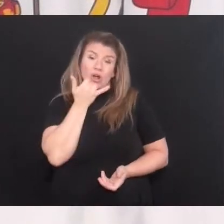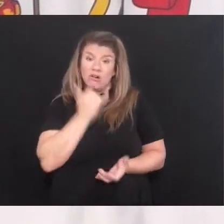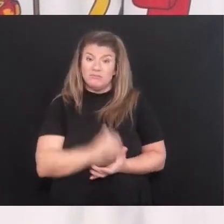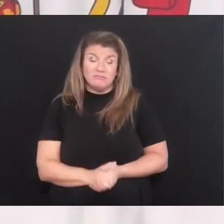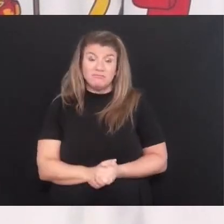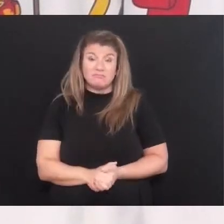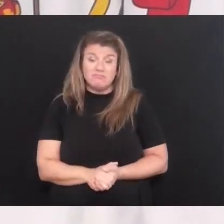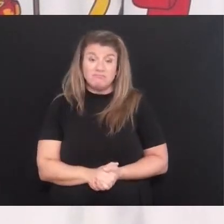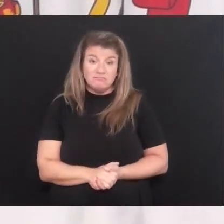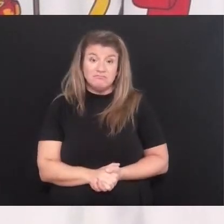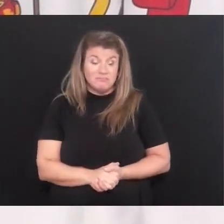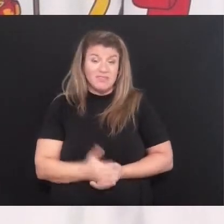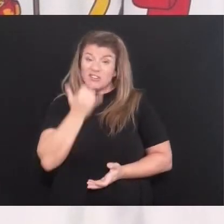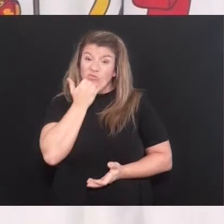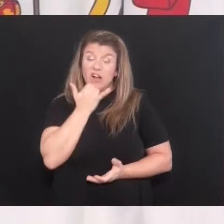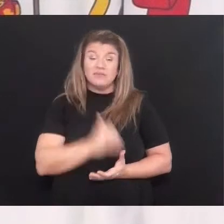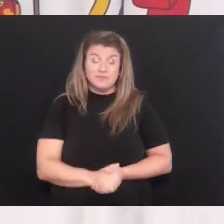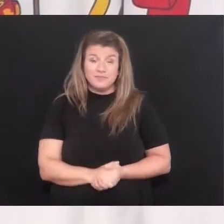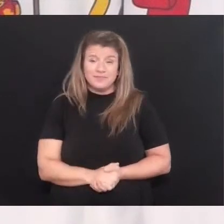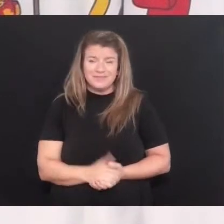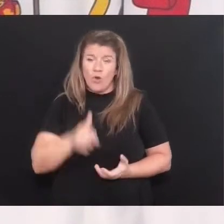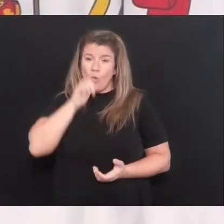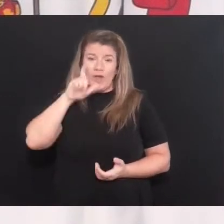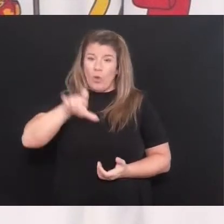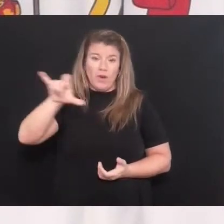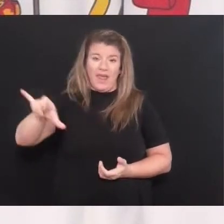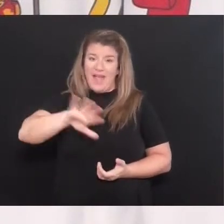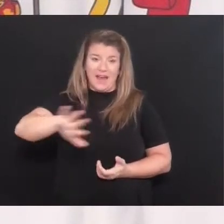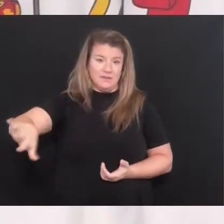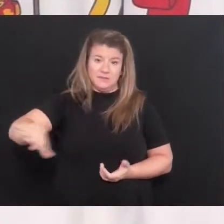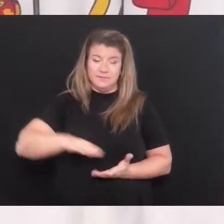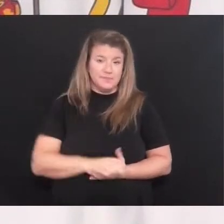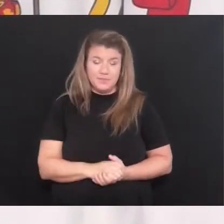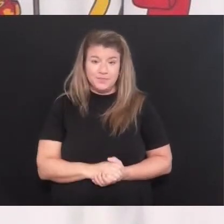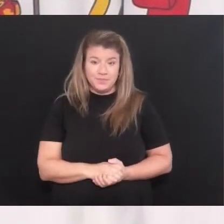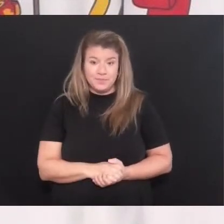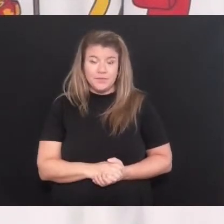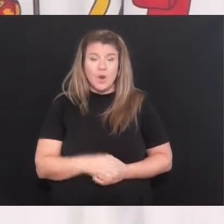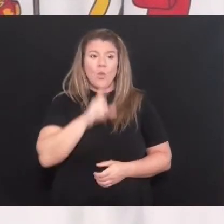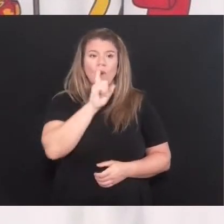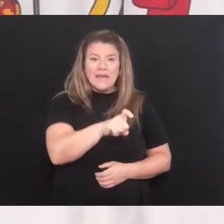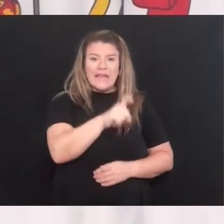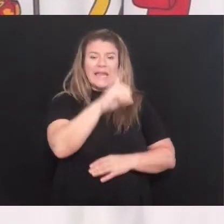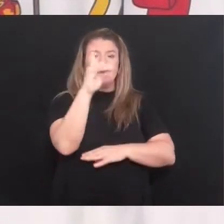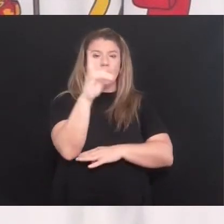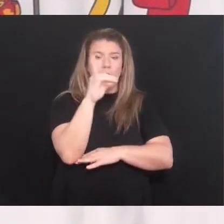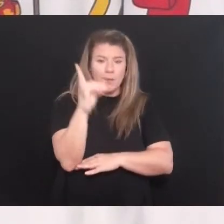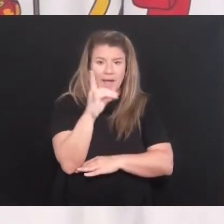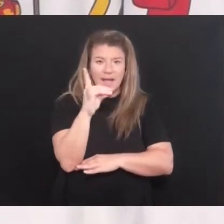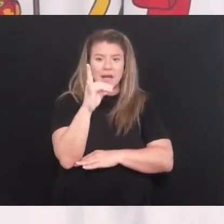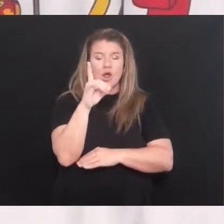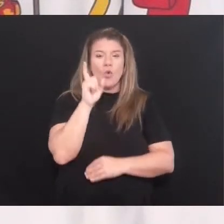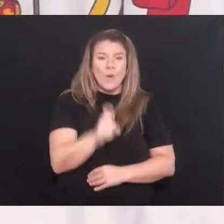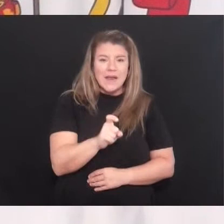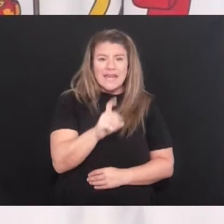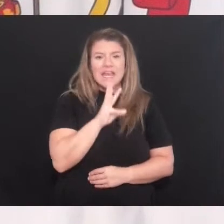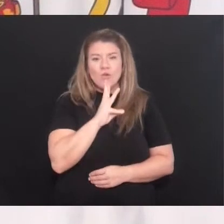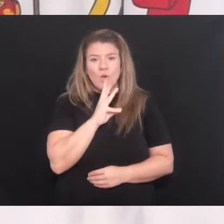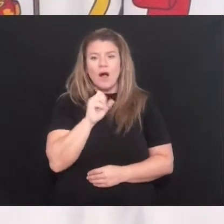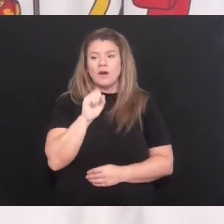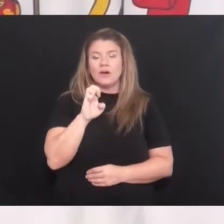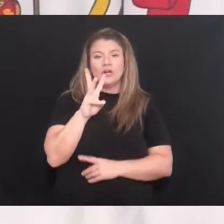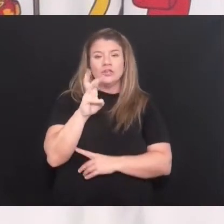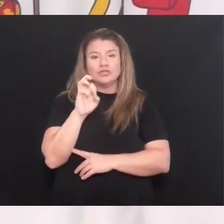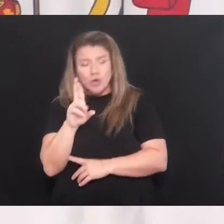the wrong thing. We do not need that. We need broadband. We need water and sewage.